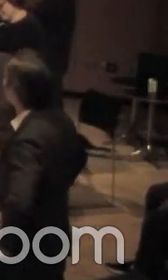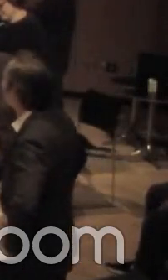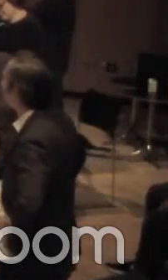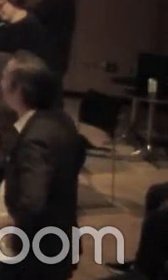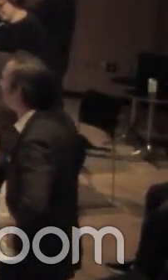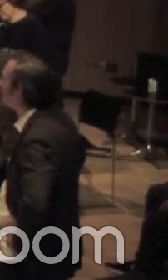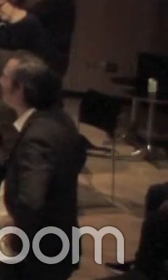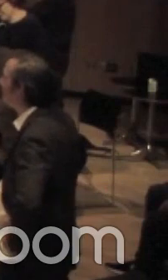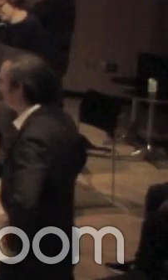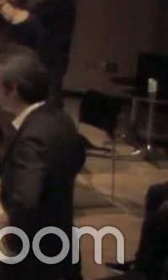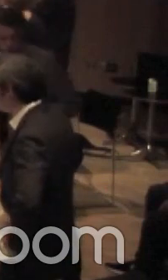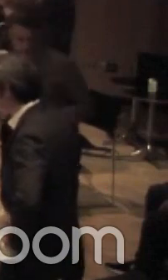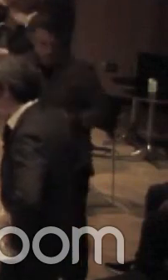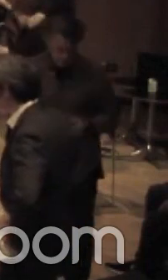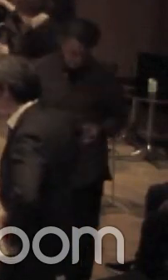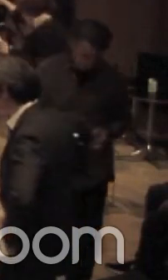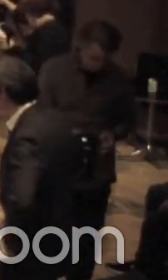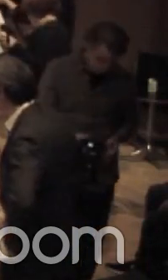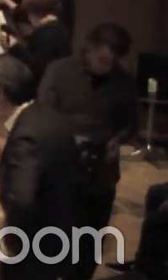great